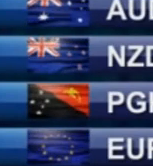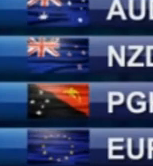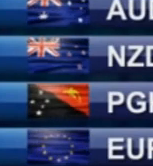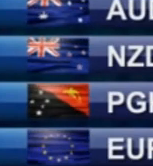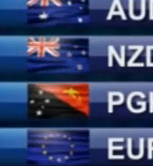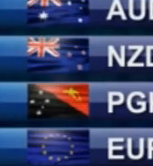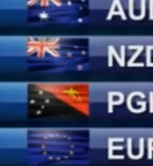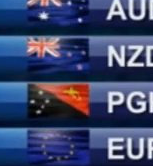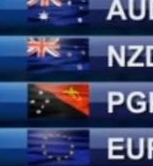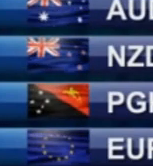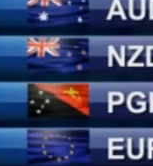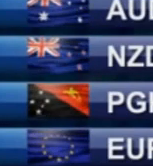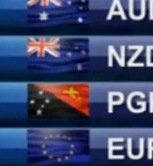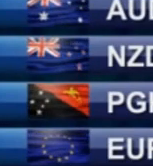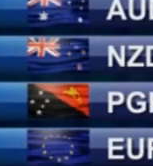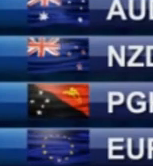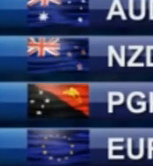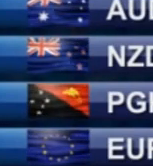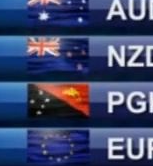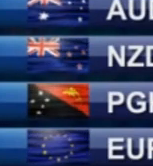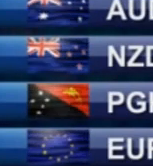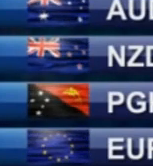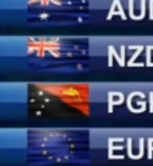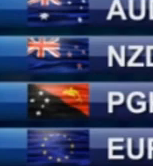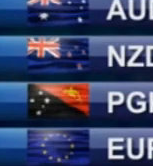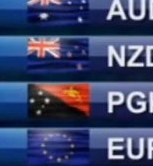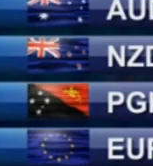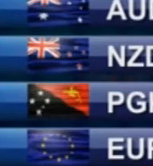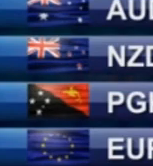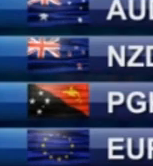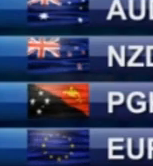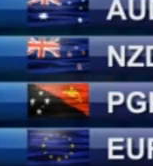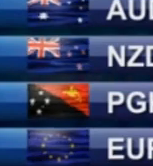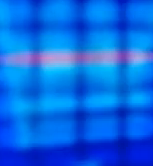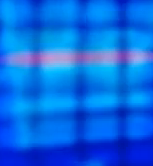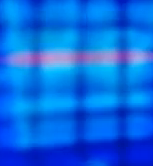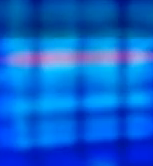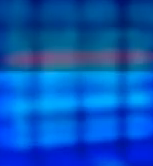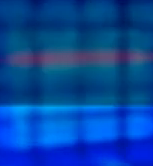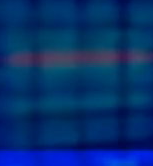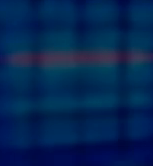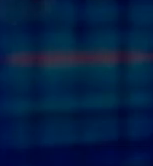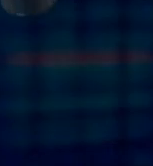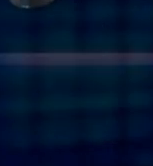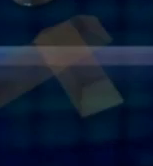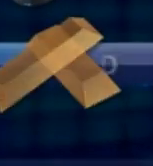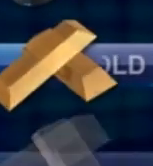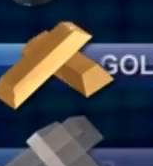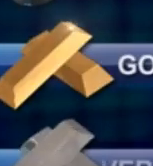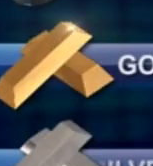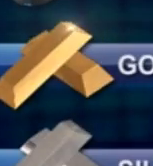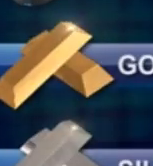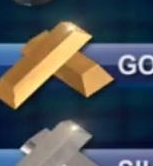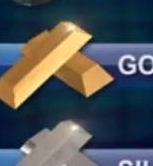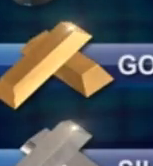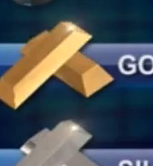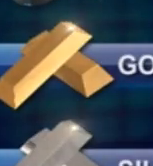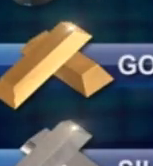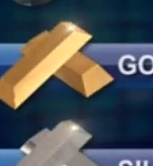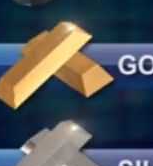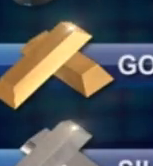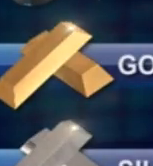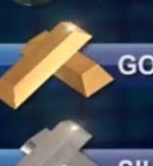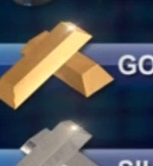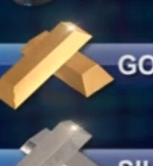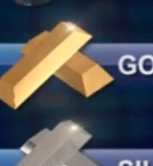our 2 major trading partners, the Aussie and Kiwi dollars, as well as the Chinese yuan. The commodities market was mixed. Oil prices